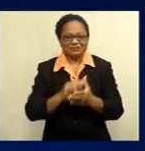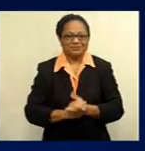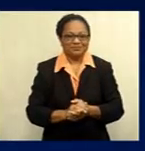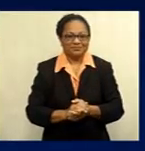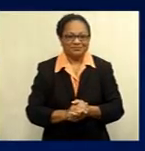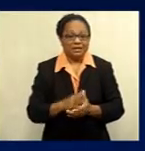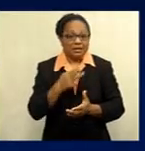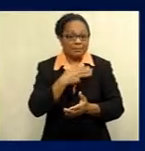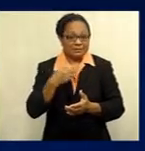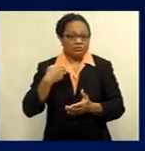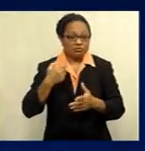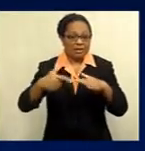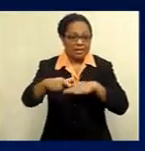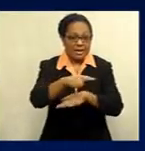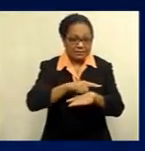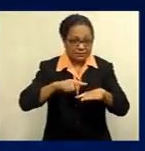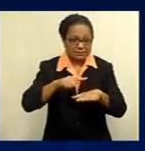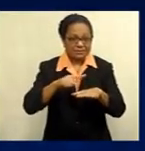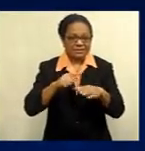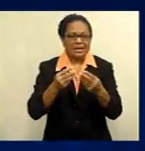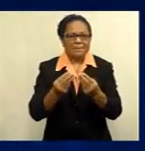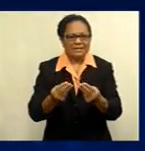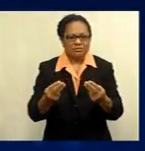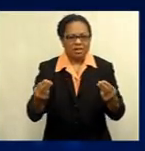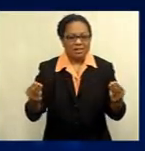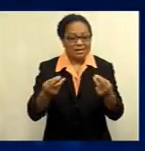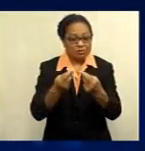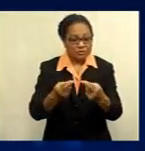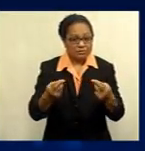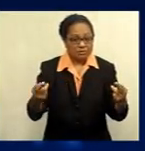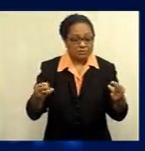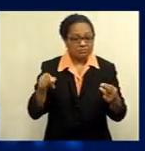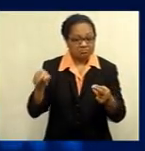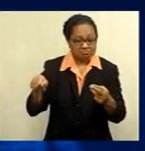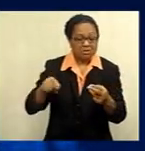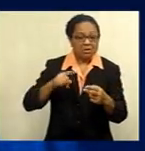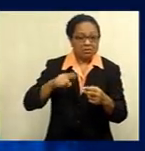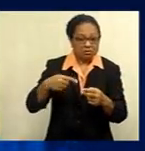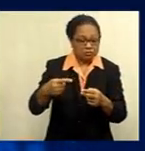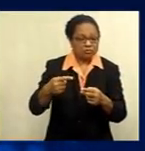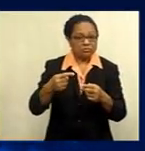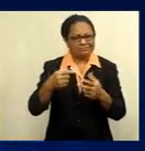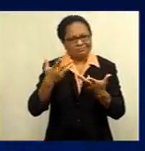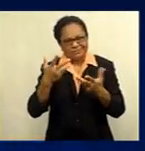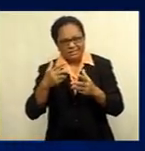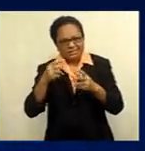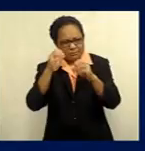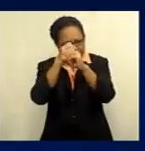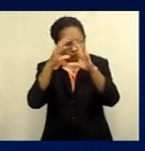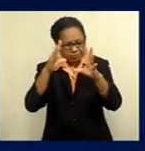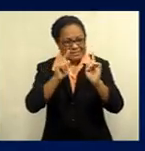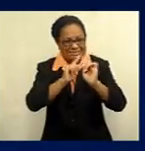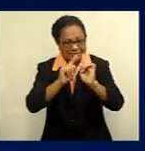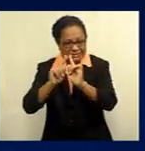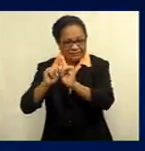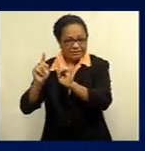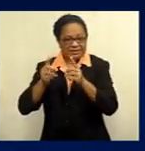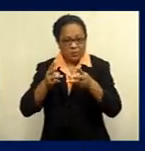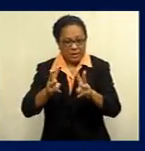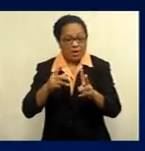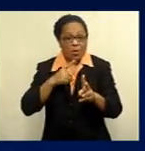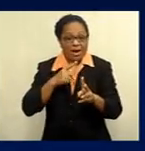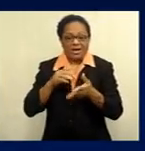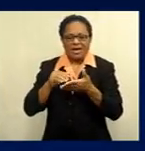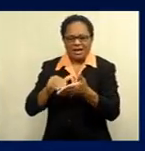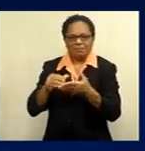The Ministry of Lands and Mineral Resources continues to execute innovative strategies to ease the means of doing business and improve